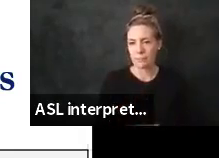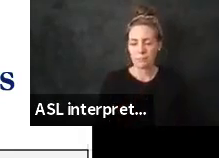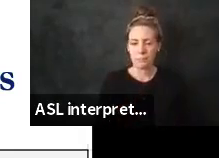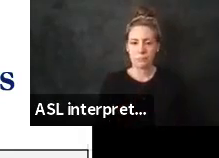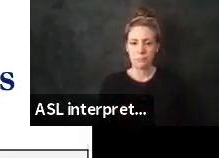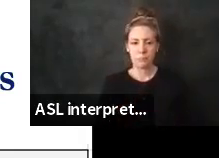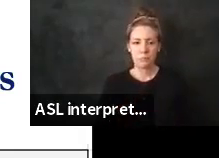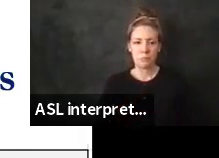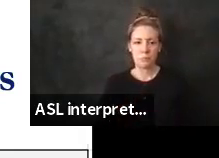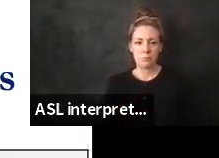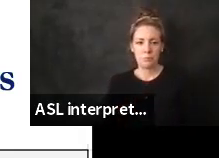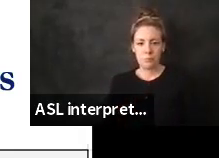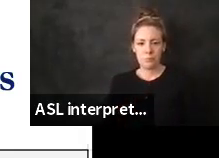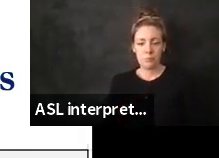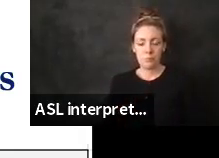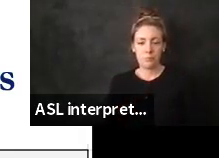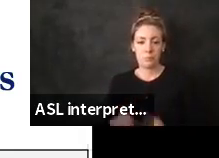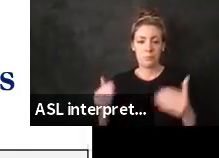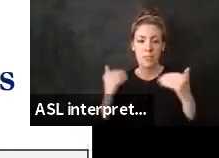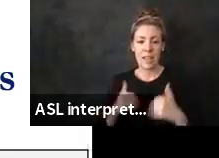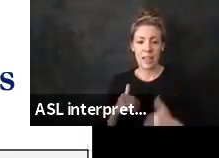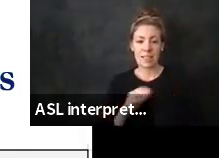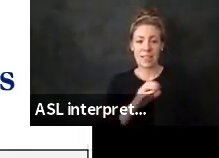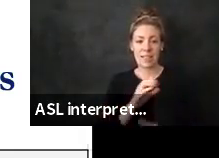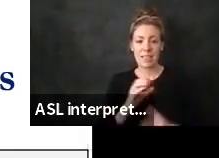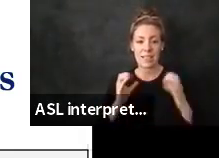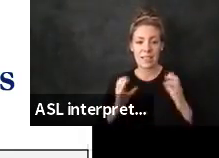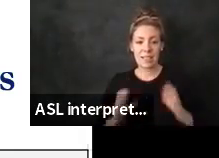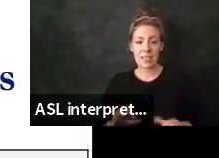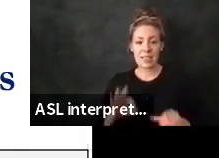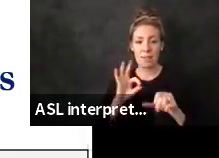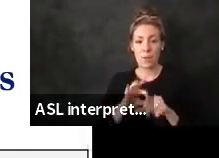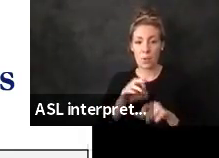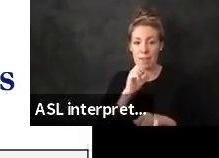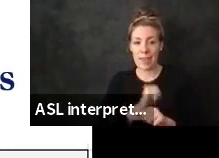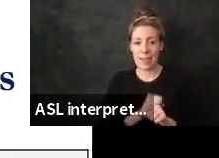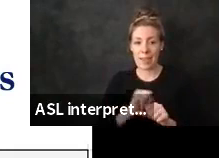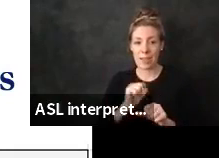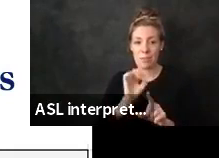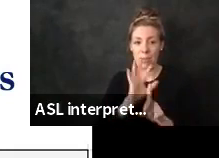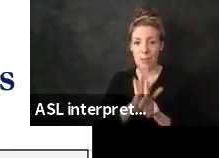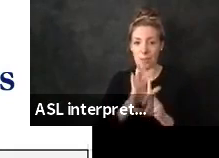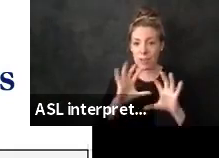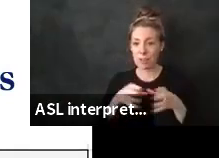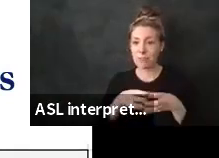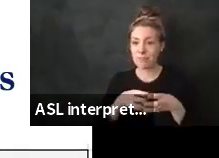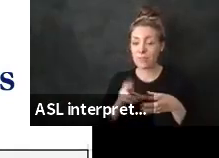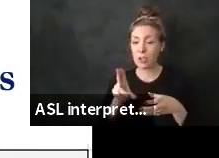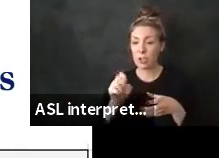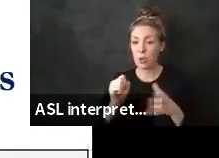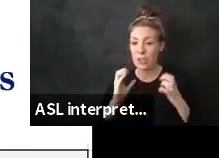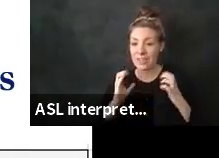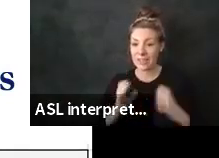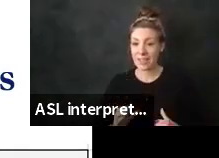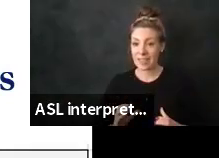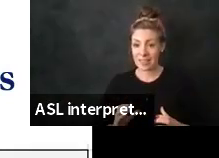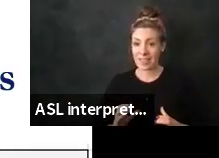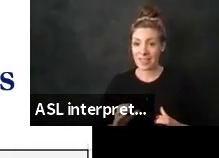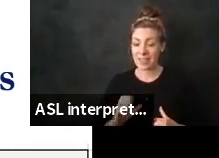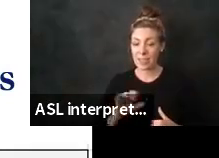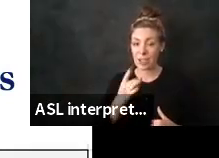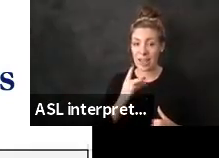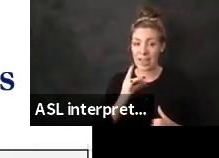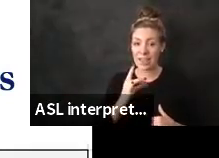The next category that I'm showing is the citizen voting age population. And these are US citizens that reside in the county. They're 18 years